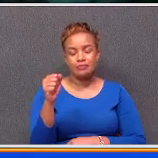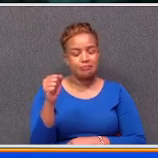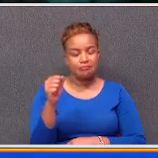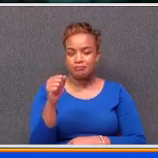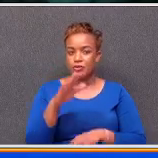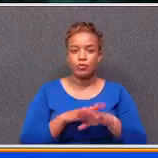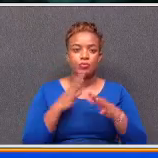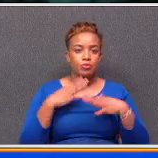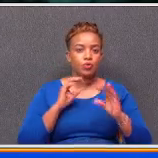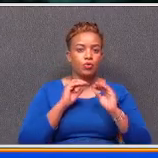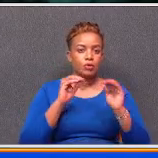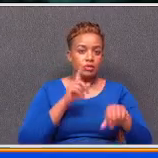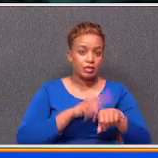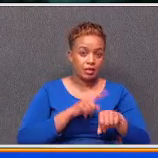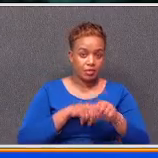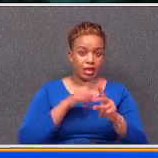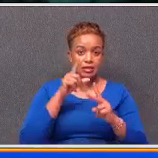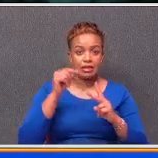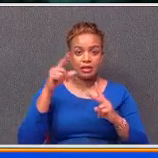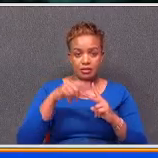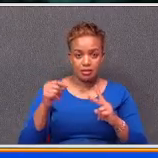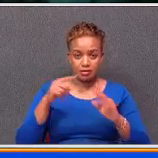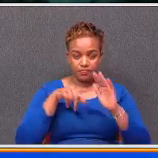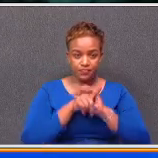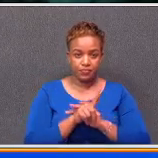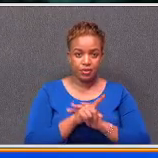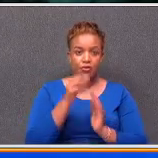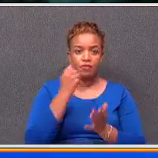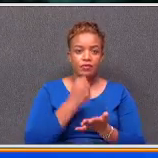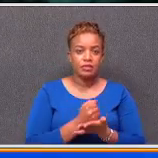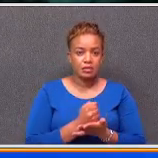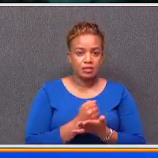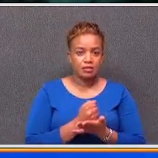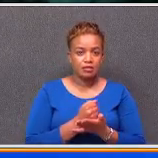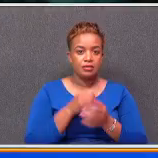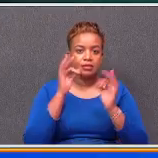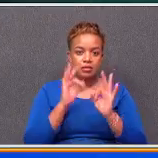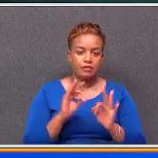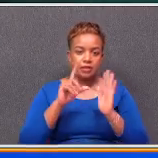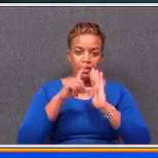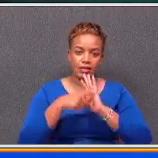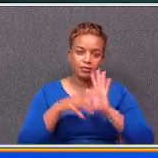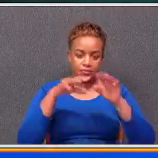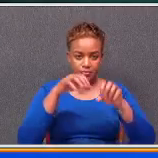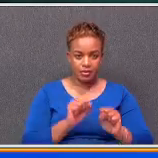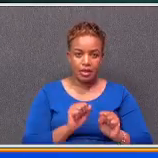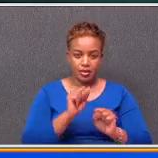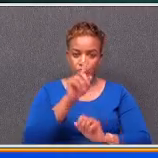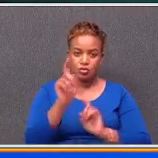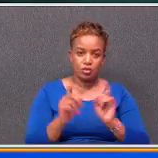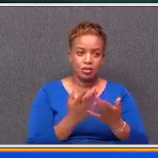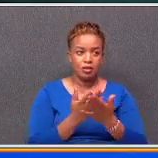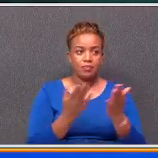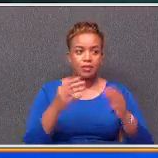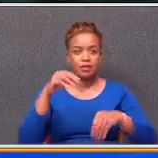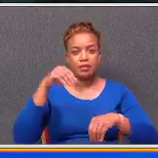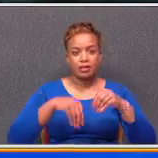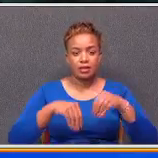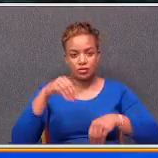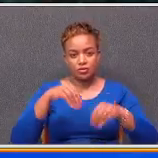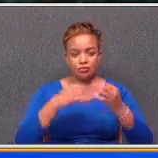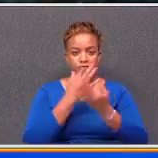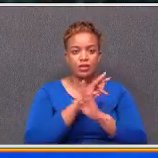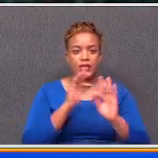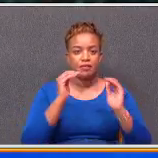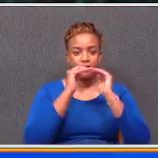When they get elected and they get to office, there's a court matter going on right now. But if they end up in office, I'll hold them accountable. The election was not free and fair,